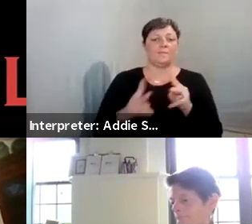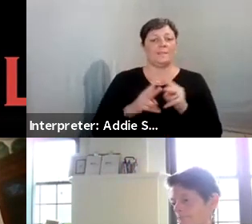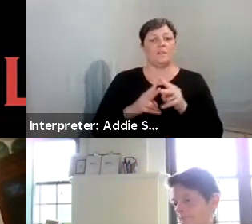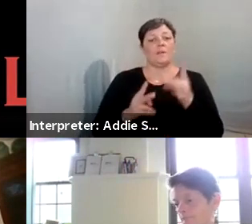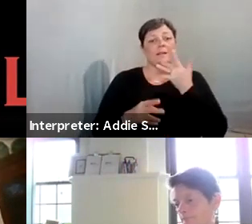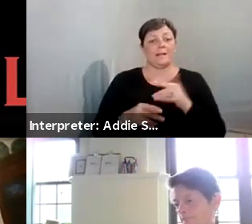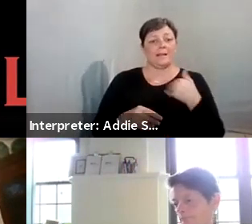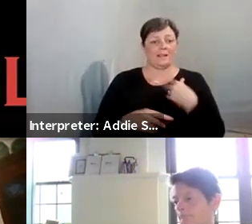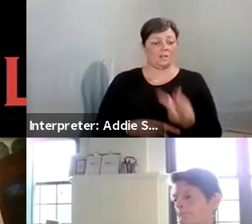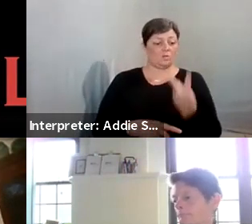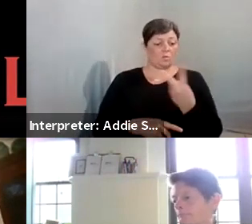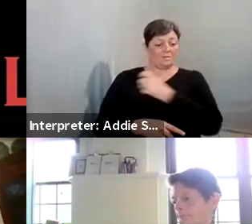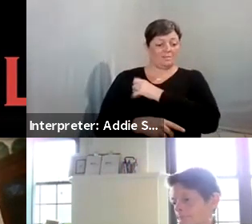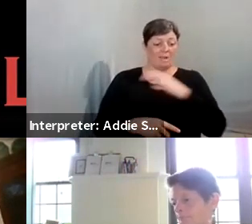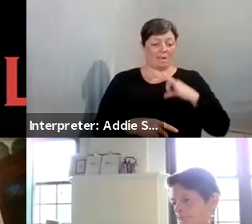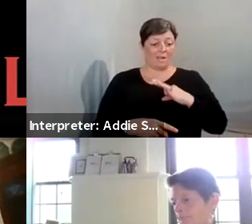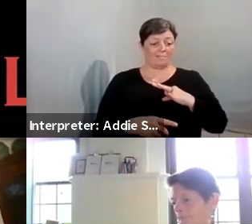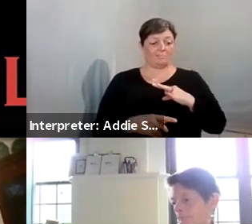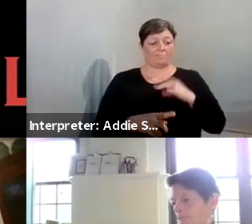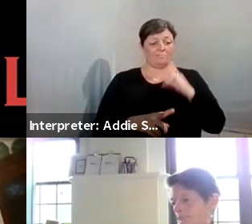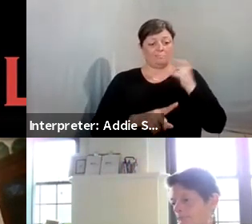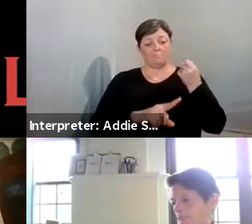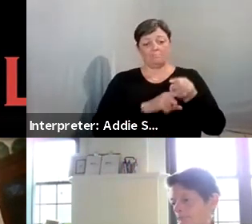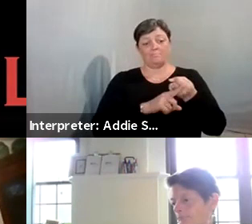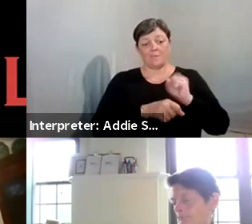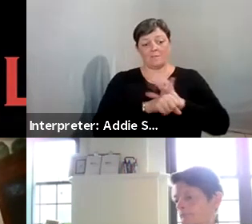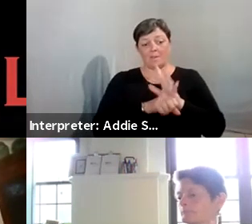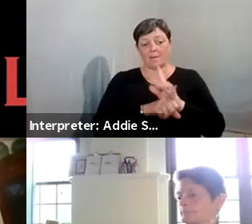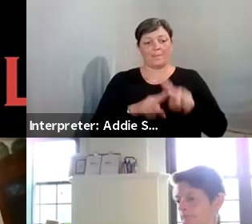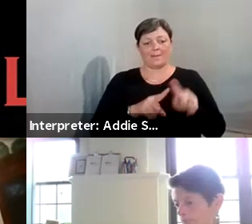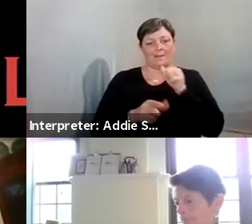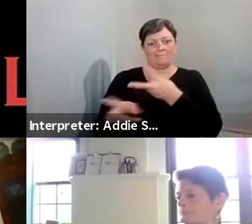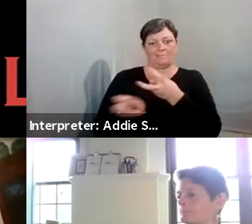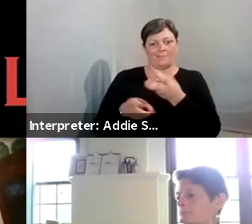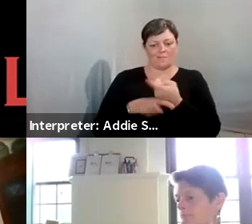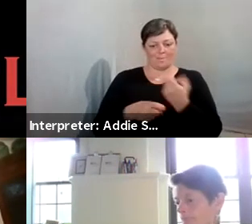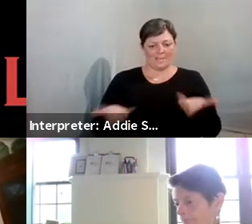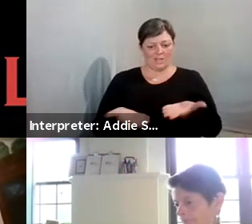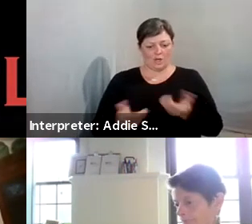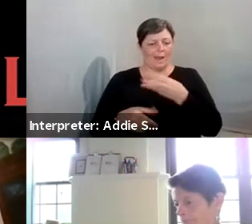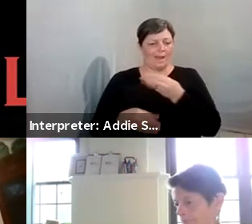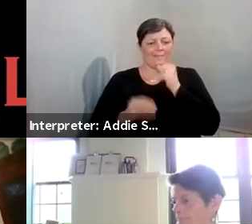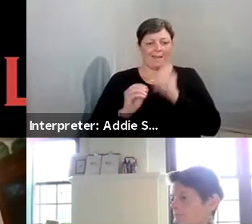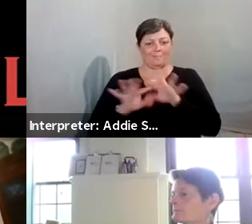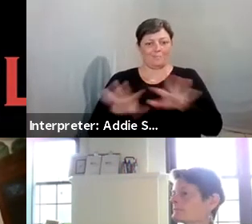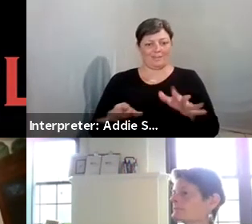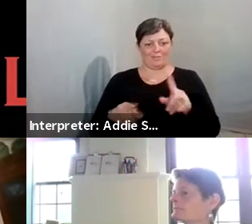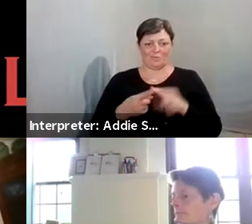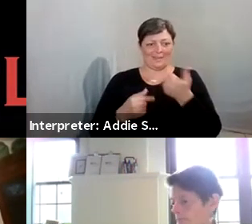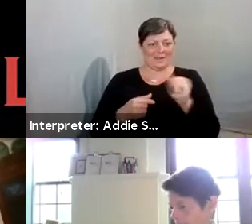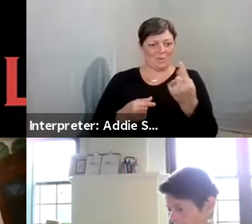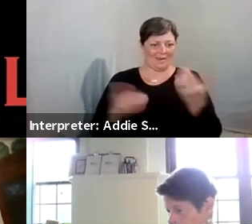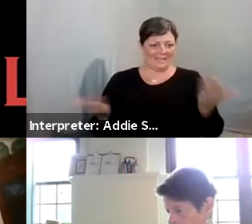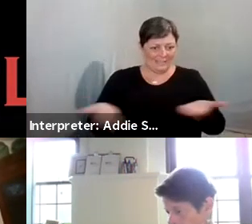had 2 staff people get COVID, but they didn't get it from here and they didn't spread it to anybody here, which